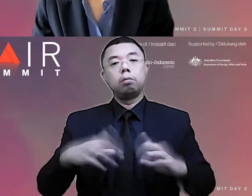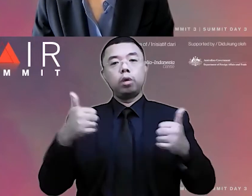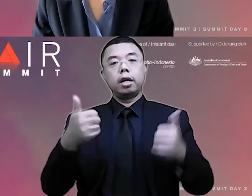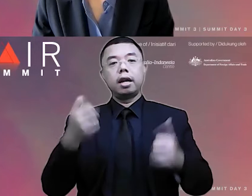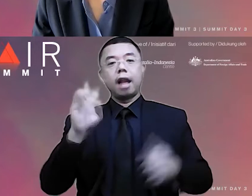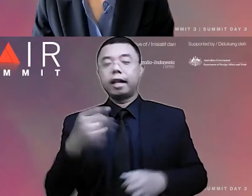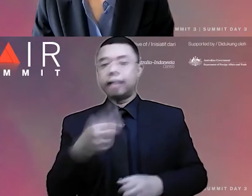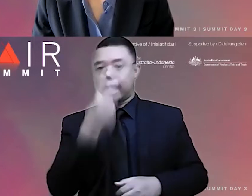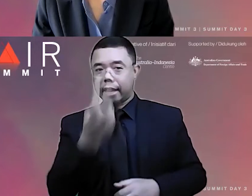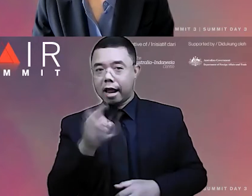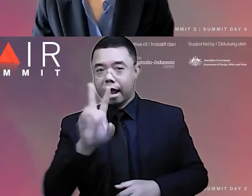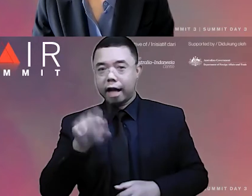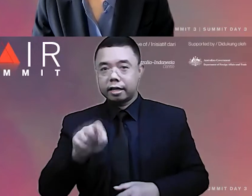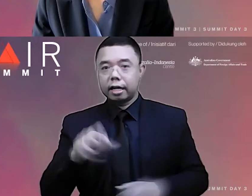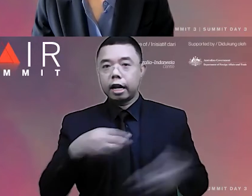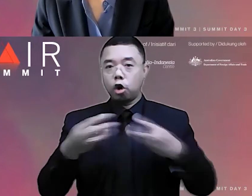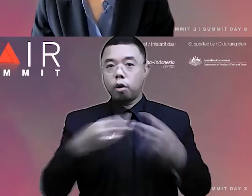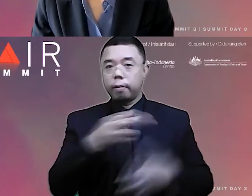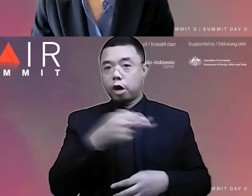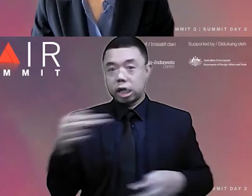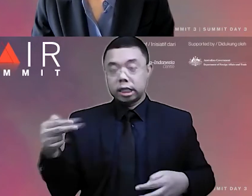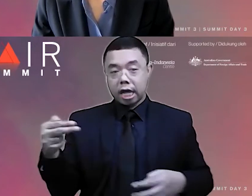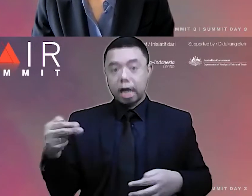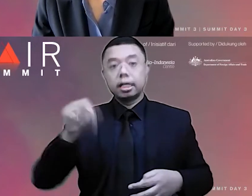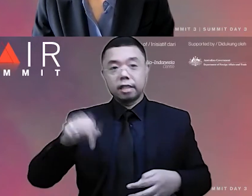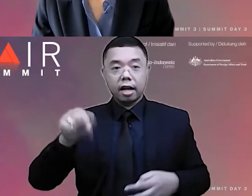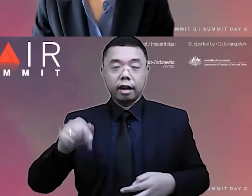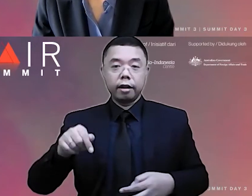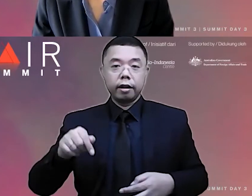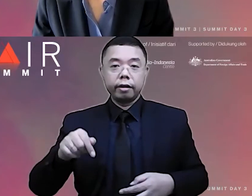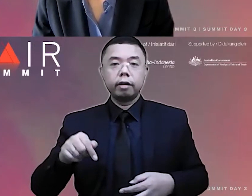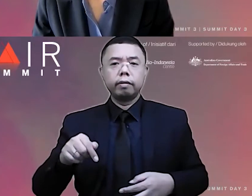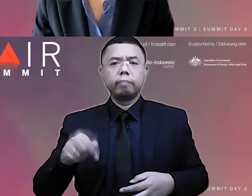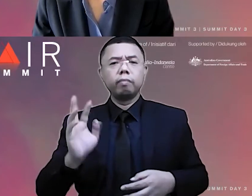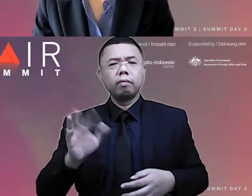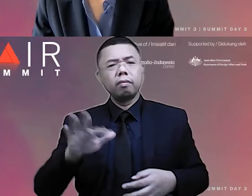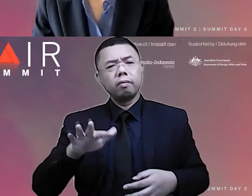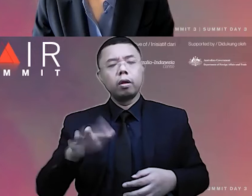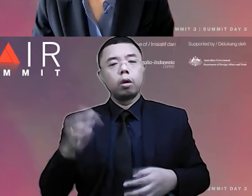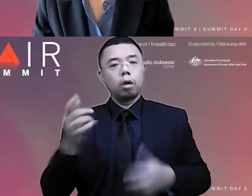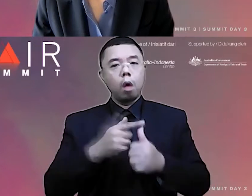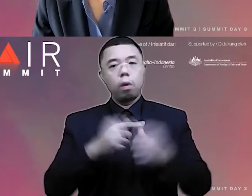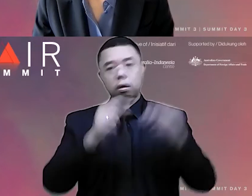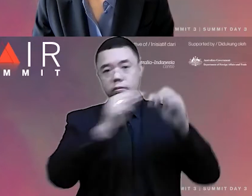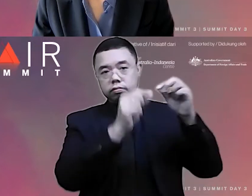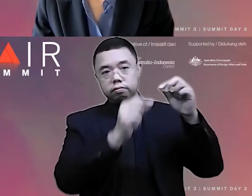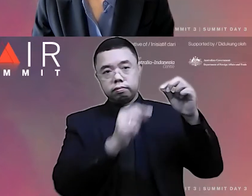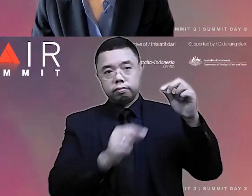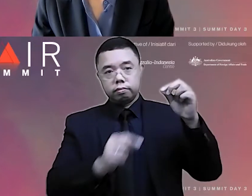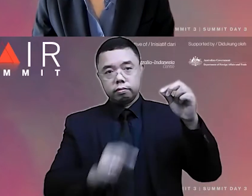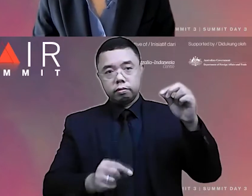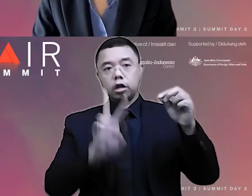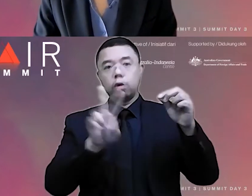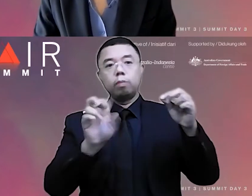by minus 2.1% in 2020, but recover projected to grow by